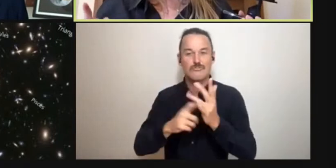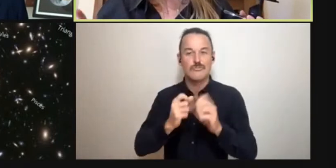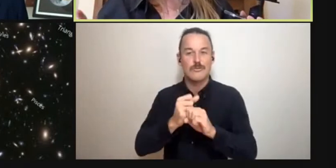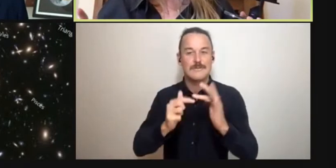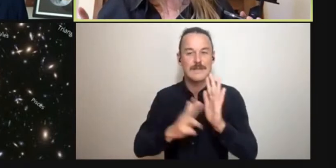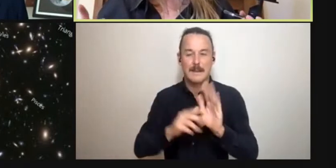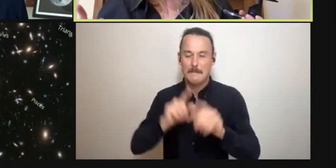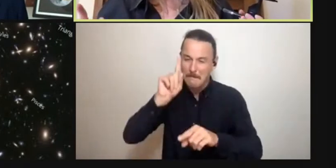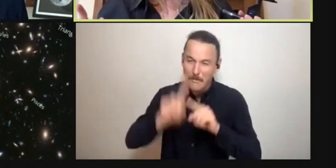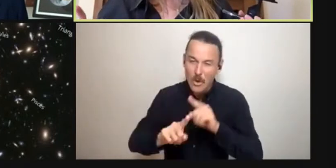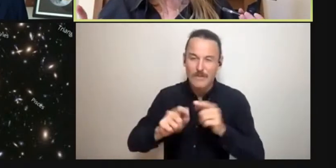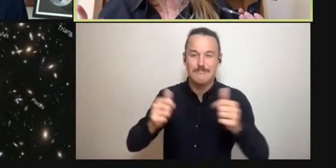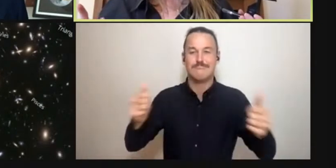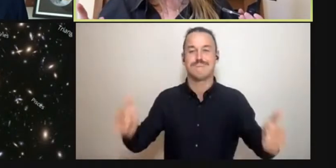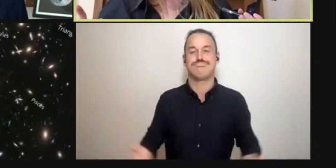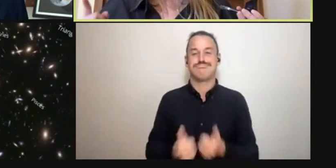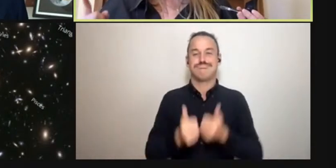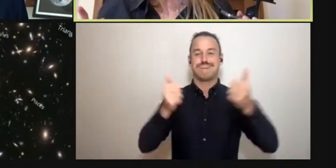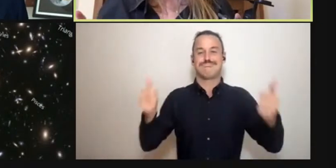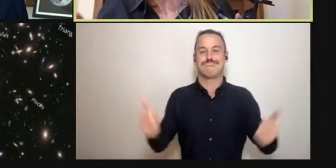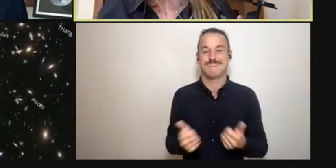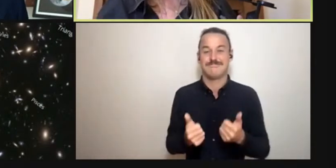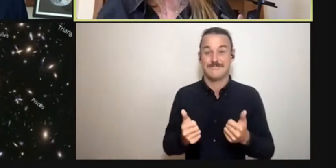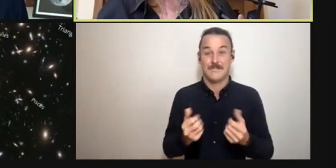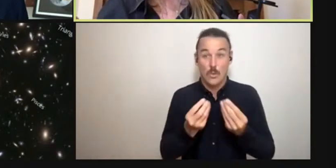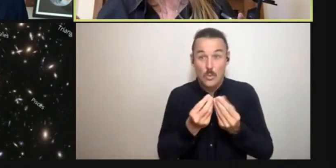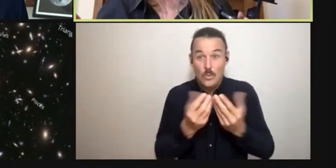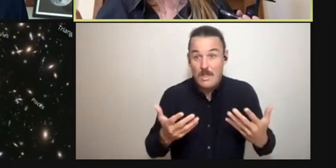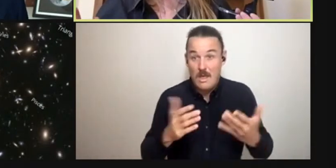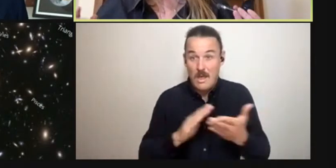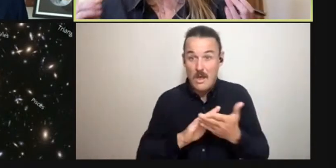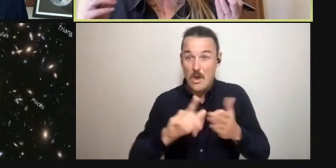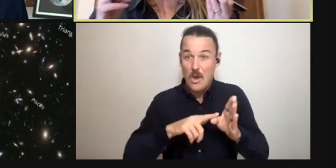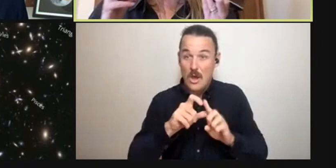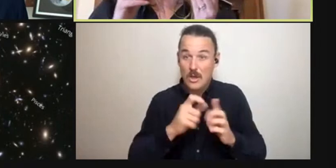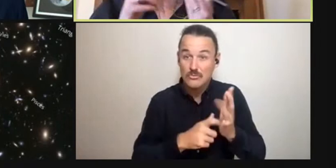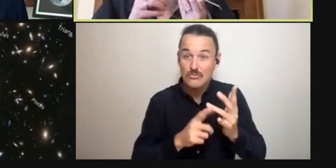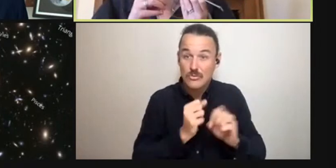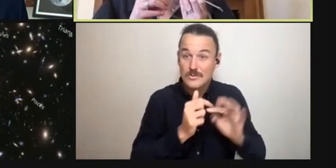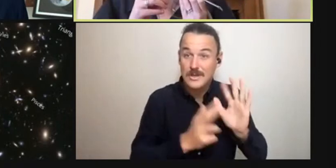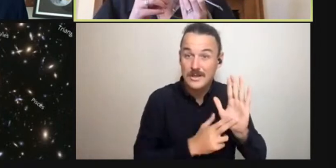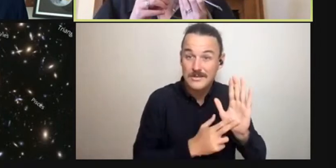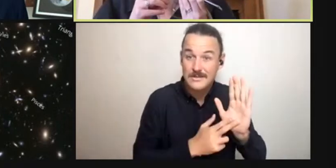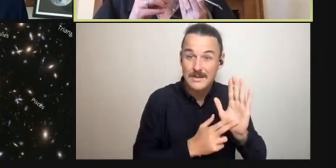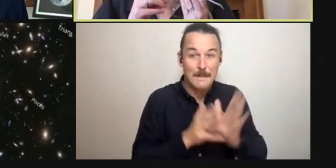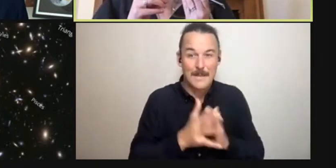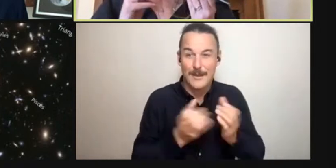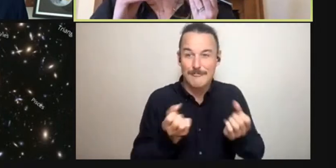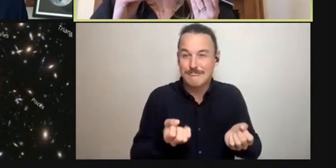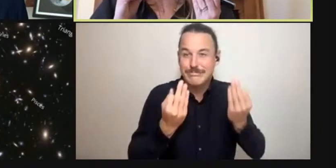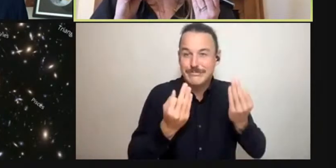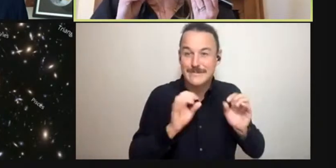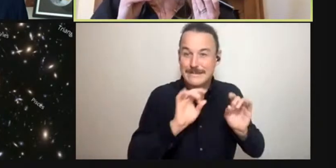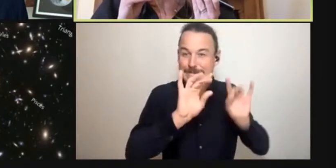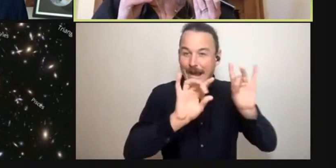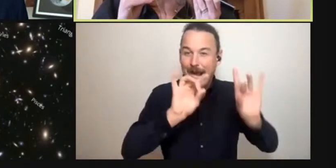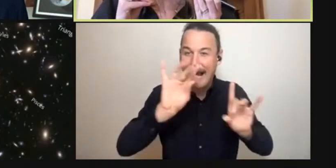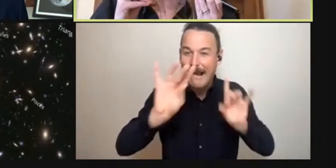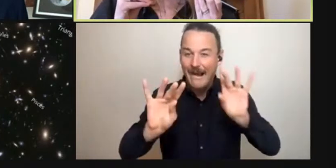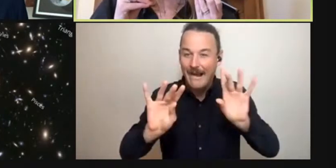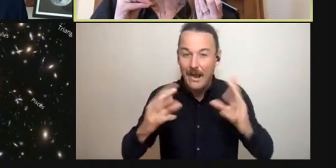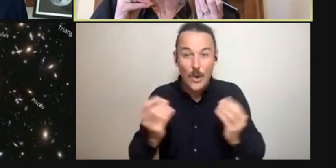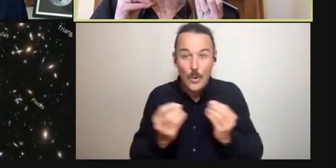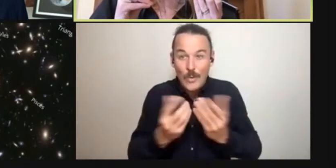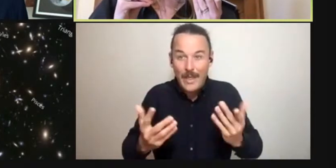actually wouldn't have the other elements without stars, because it's within their cores where there's so